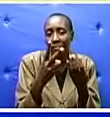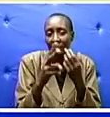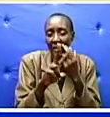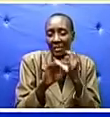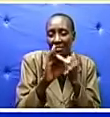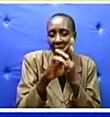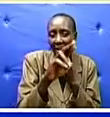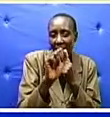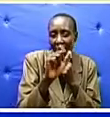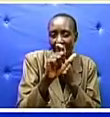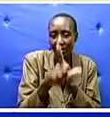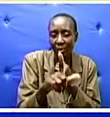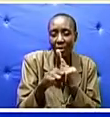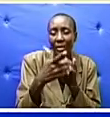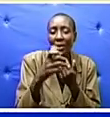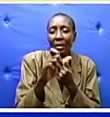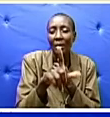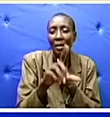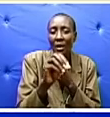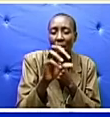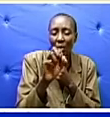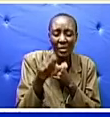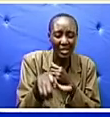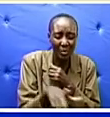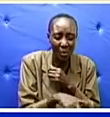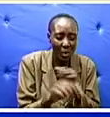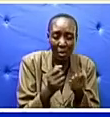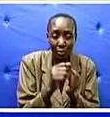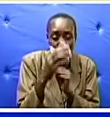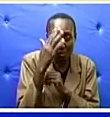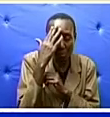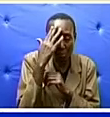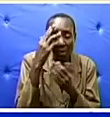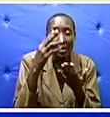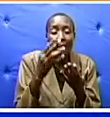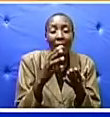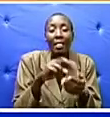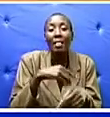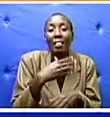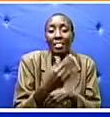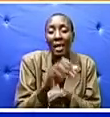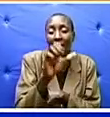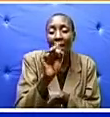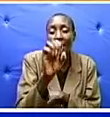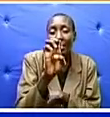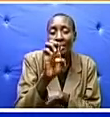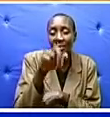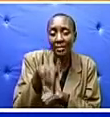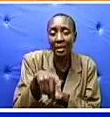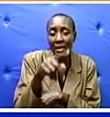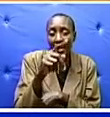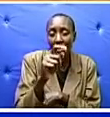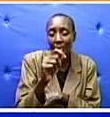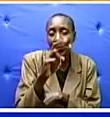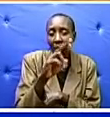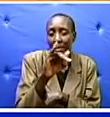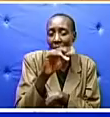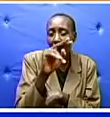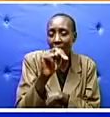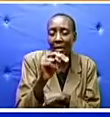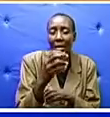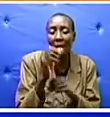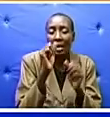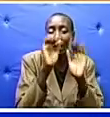it's just a strong antibiotic that helps you counterattack other ailments. Mm-hmm. But see, at that point I had stopped taking